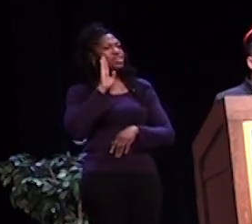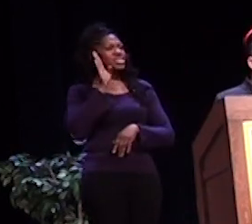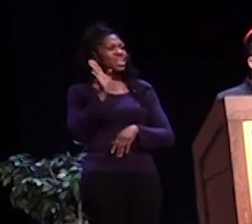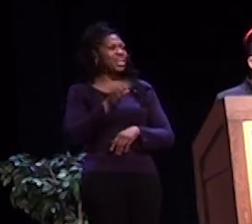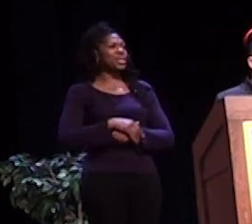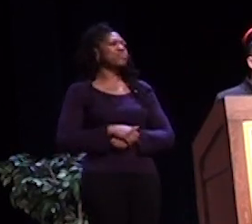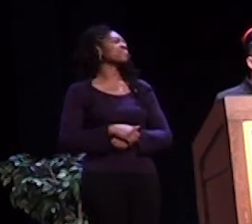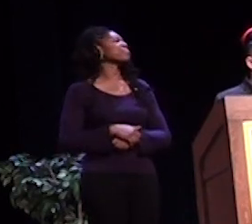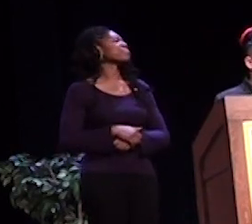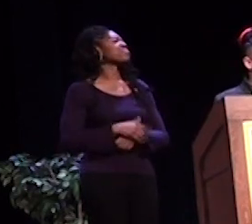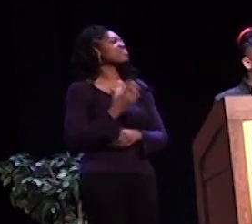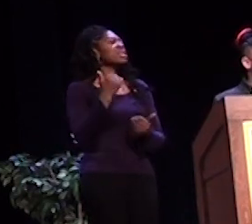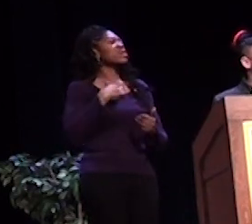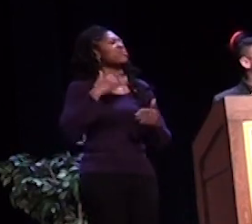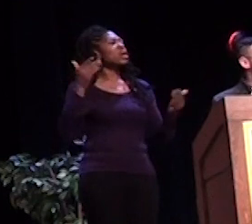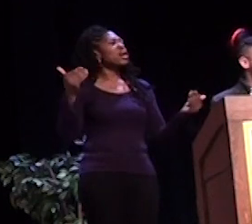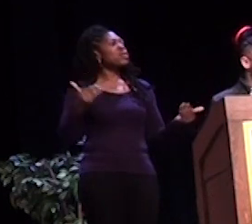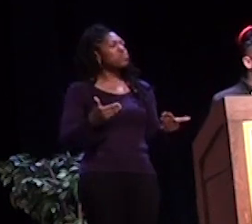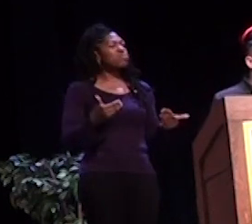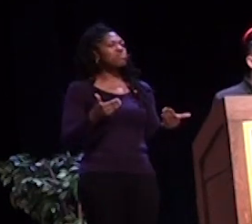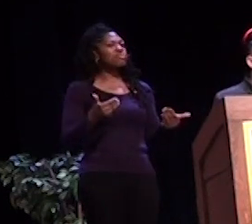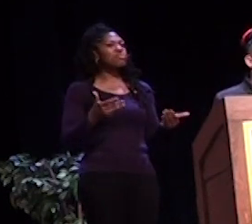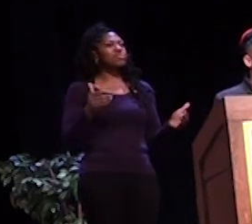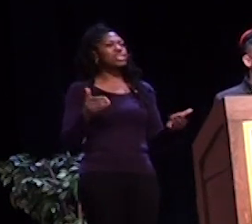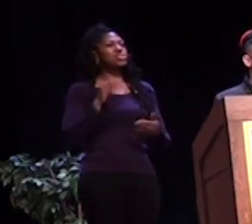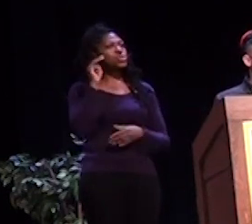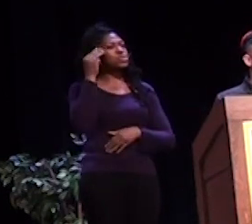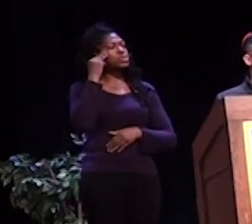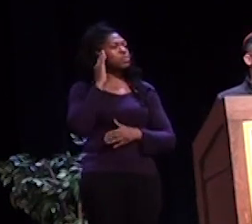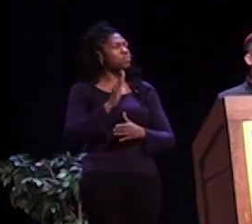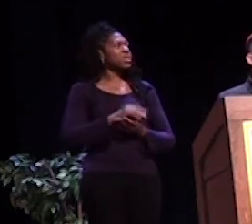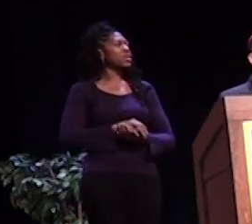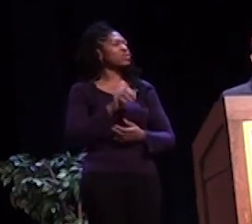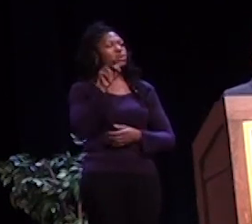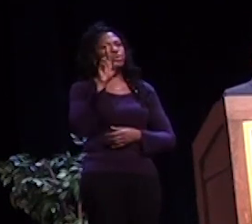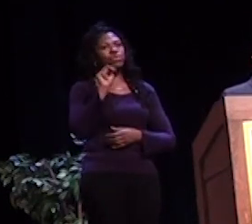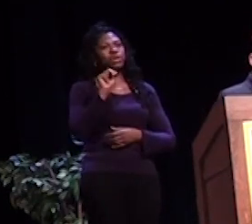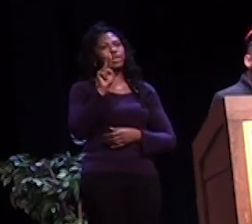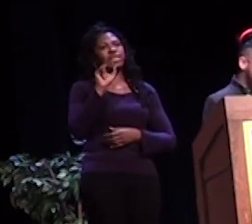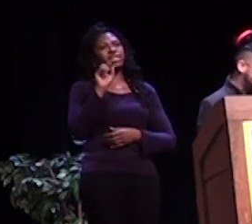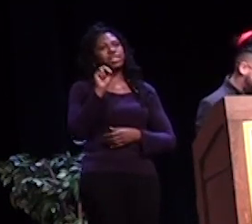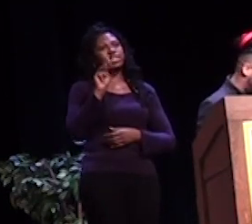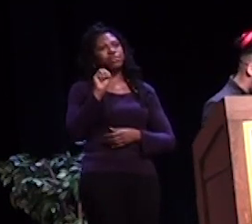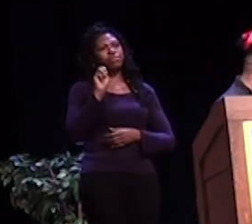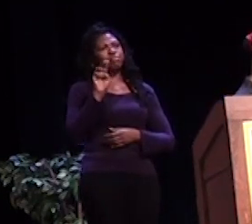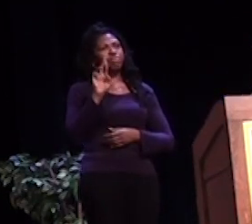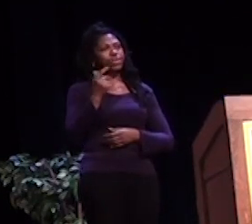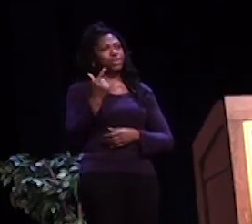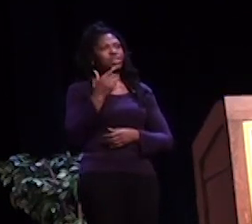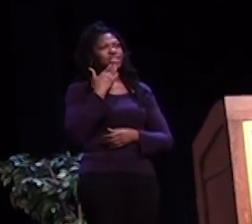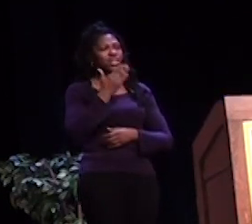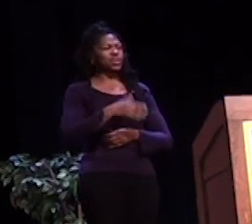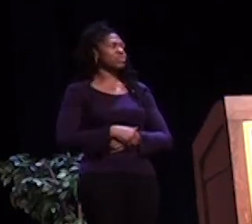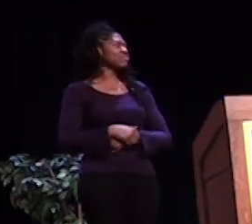the privilege, I'd like to introduce our Mayor, Ron Nirenberg, to further welcome me today and thank you for having me.